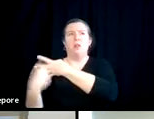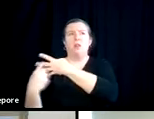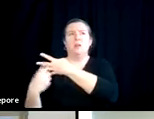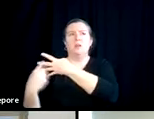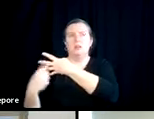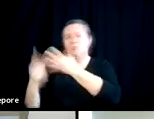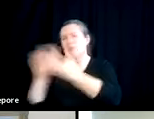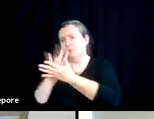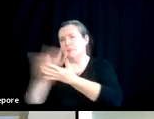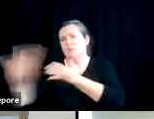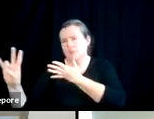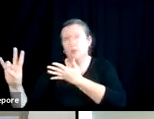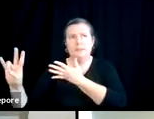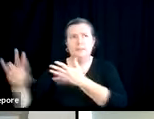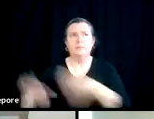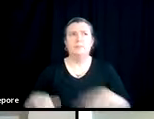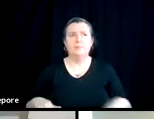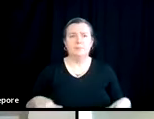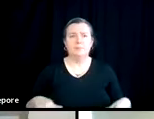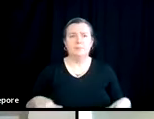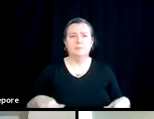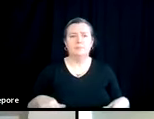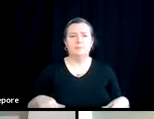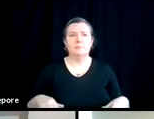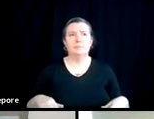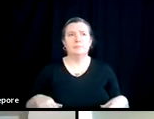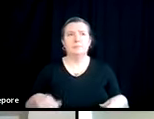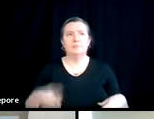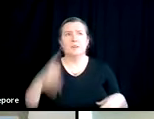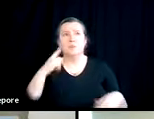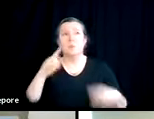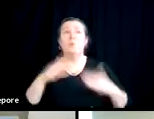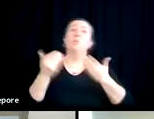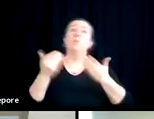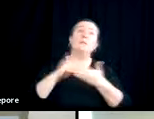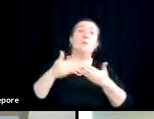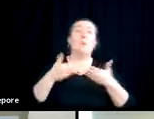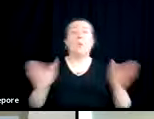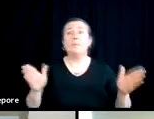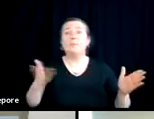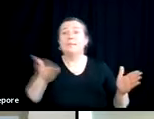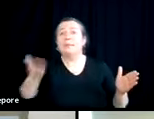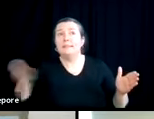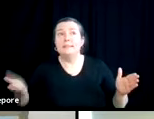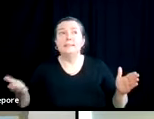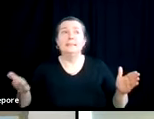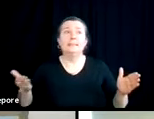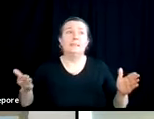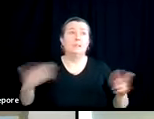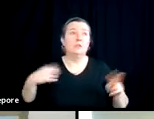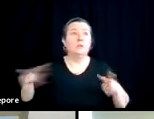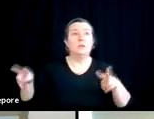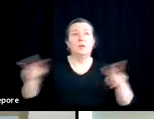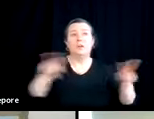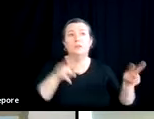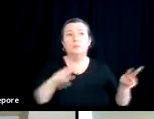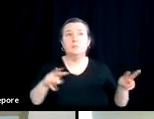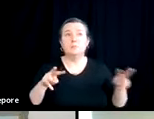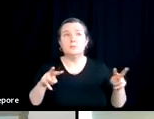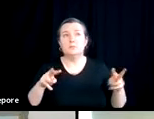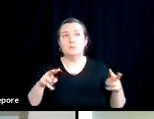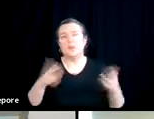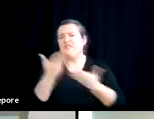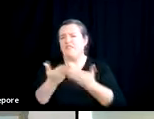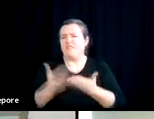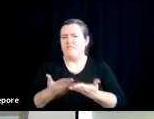moment. Other reopenings, Daniel, we will proceed with based on the facts as they present themselves. And the facts